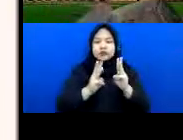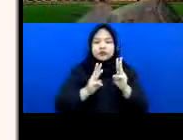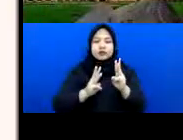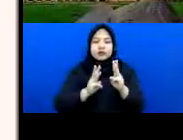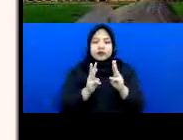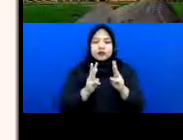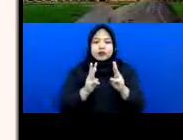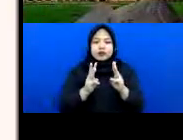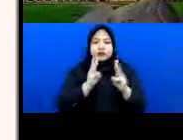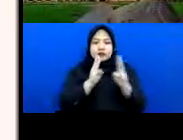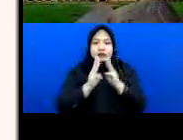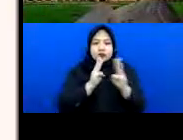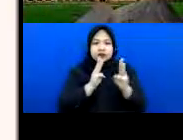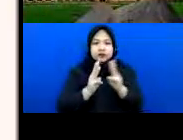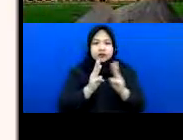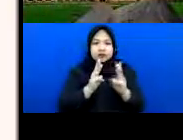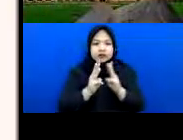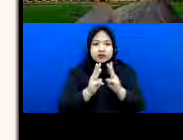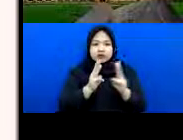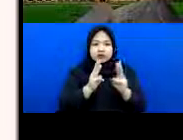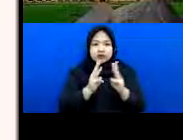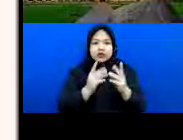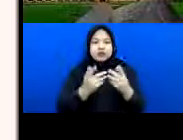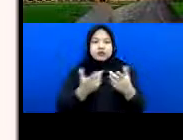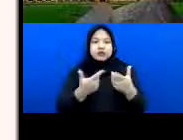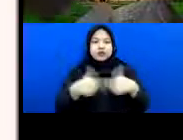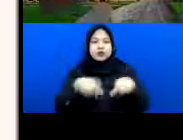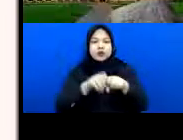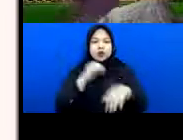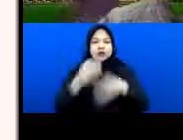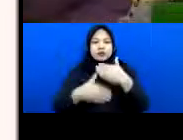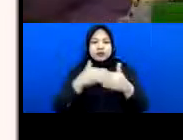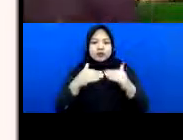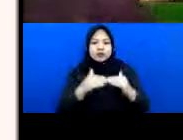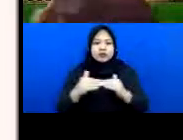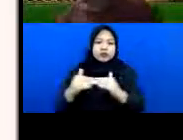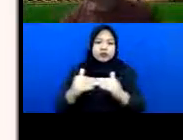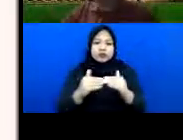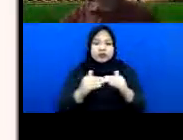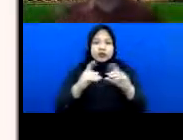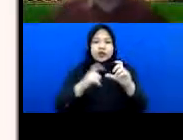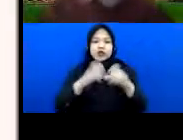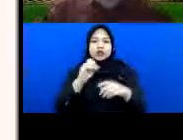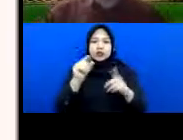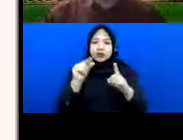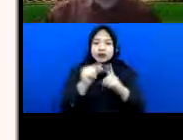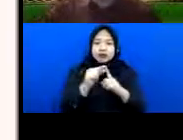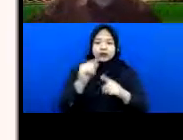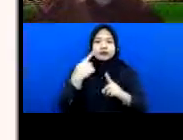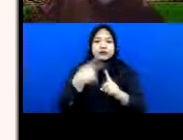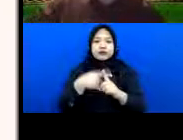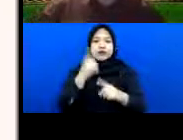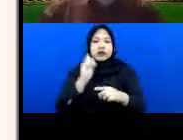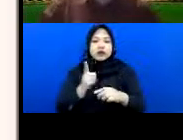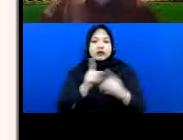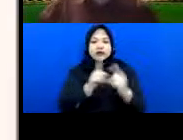session will be conducted in accordance with the standard operational procedures SOPs and in compliance